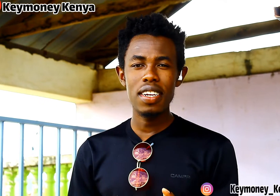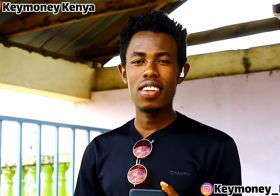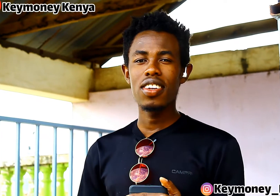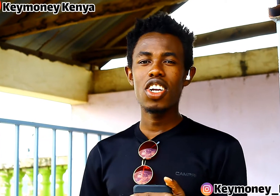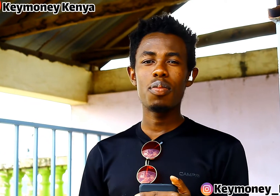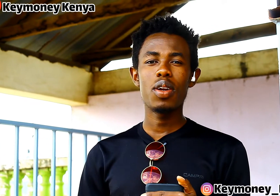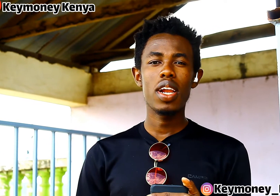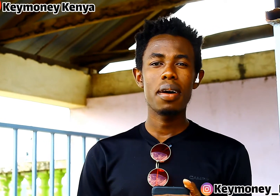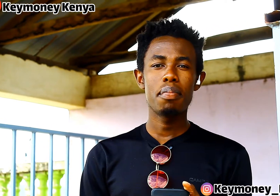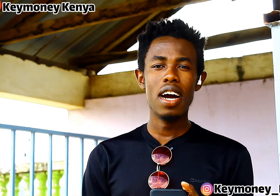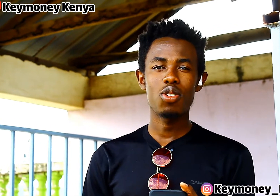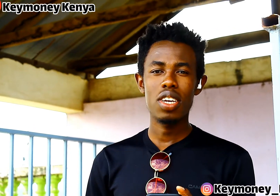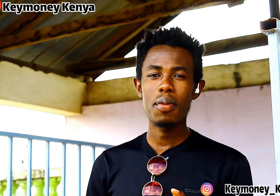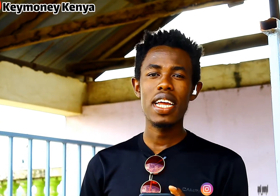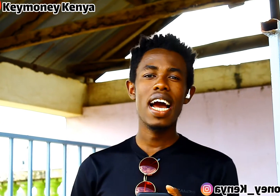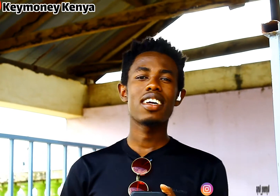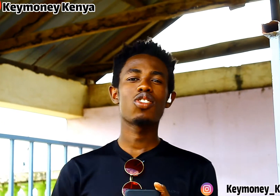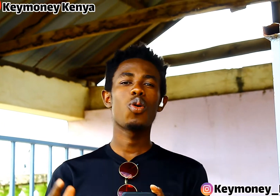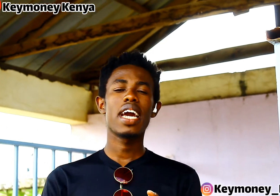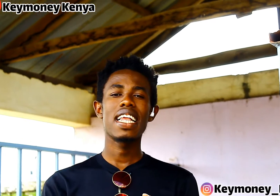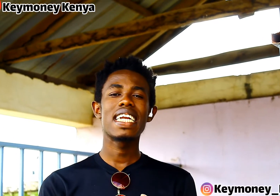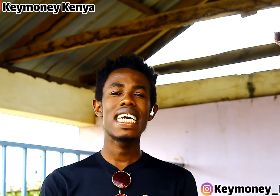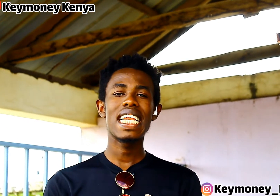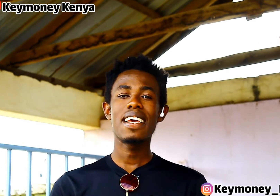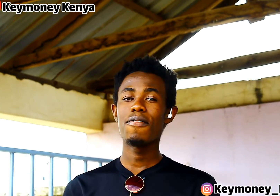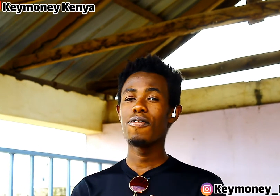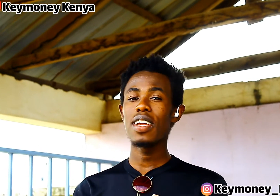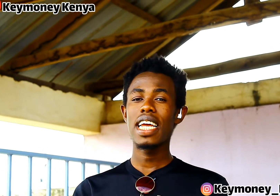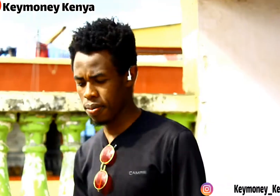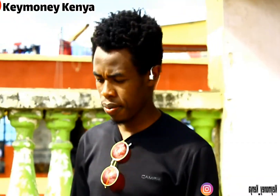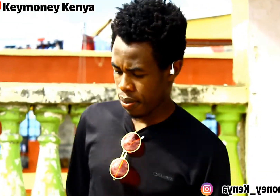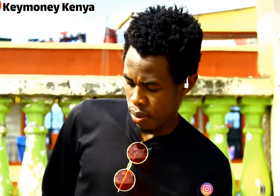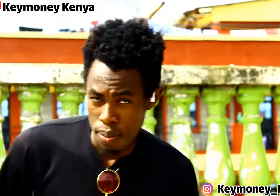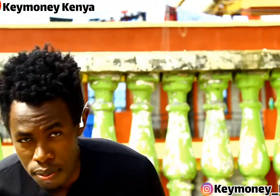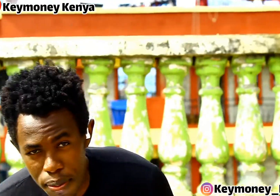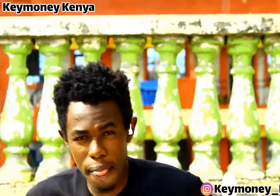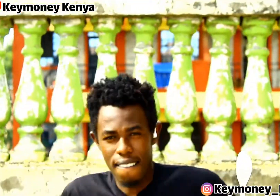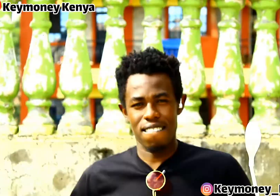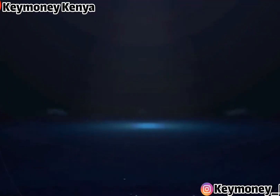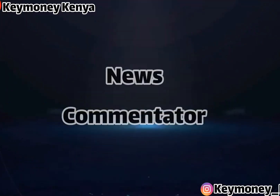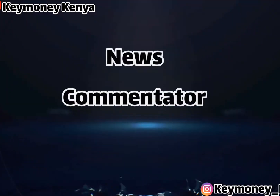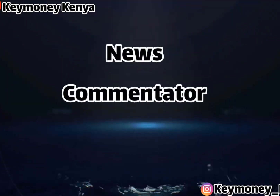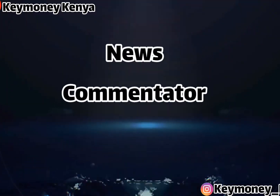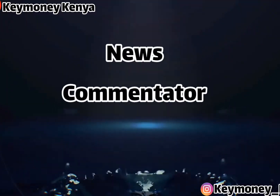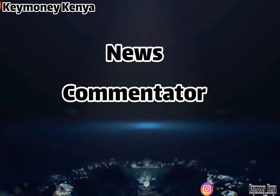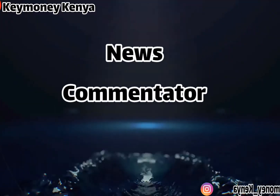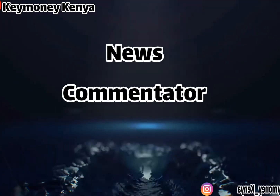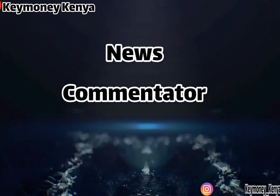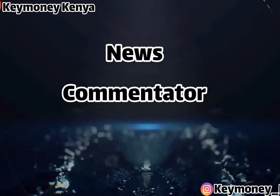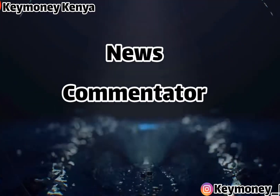Yo, what's up, ladies and gentlemen? Welcome back to Keymoney underscore Kenya Daily Vlogs. Let's get started.